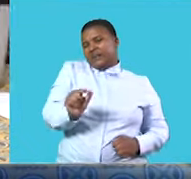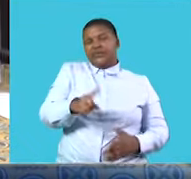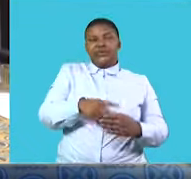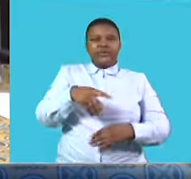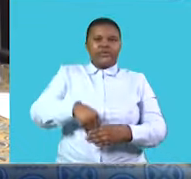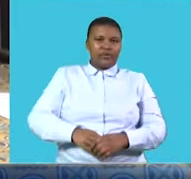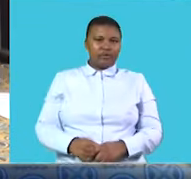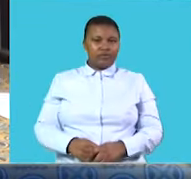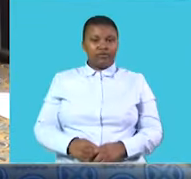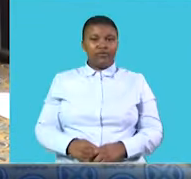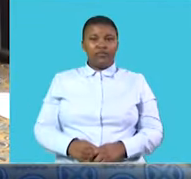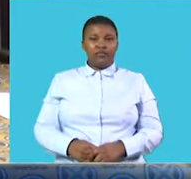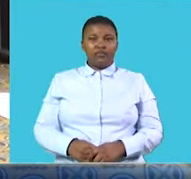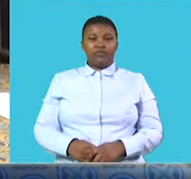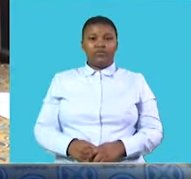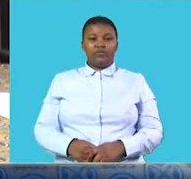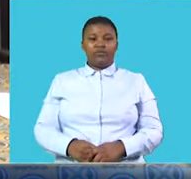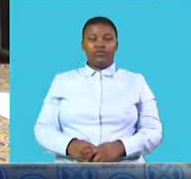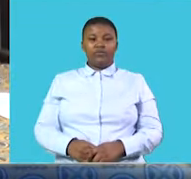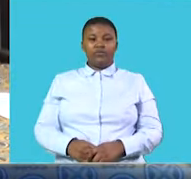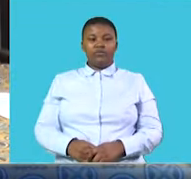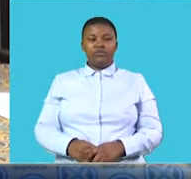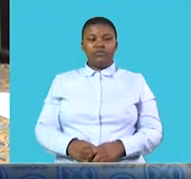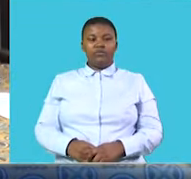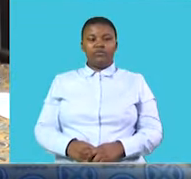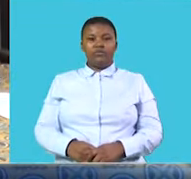okhethweni ezindabeni. ZeSoweto TV,